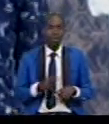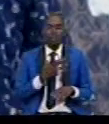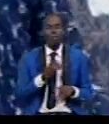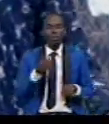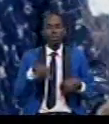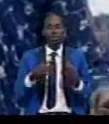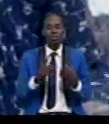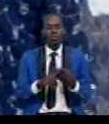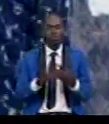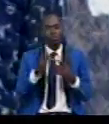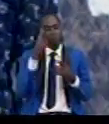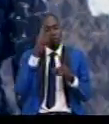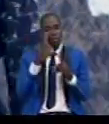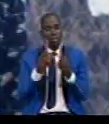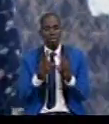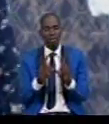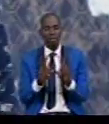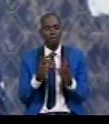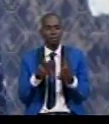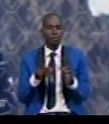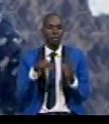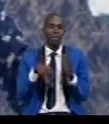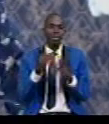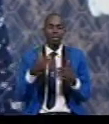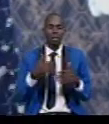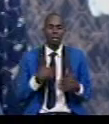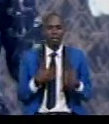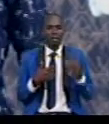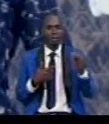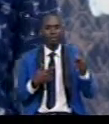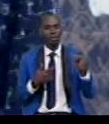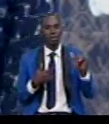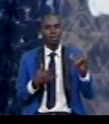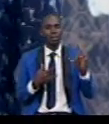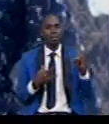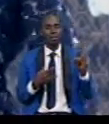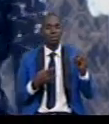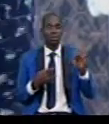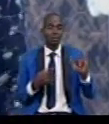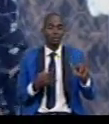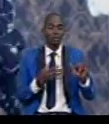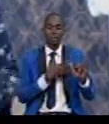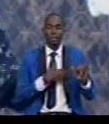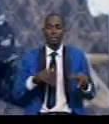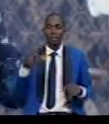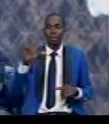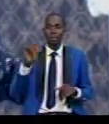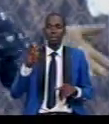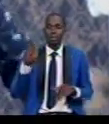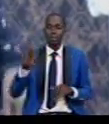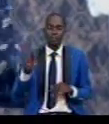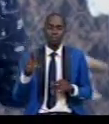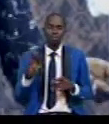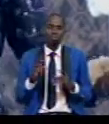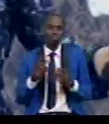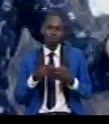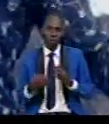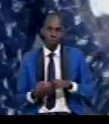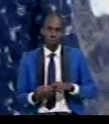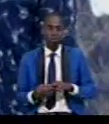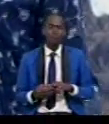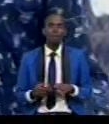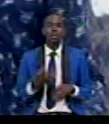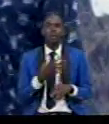liver and kidney problem. But they told me that I should lead her to Christ because the liver had rise